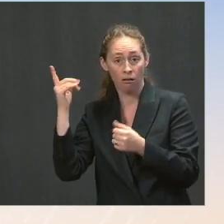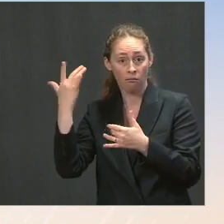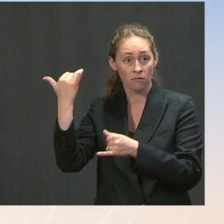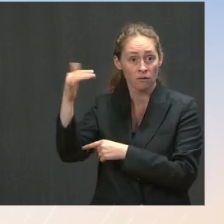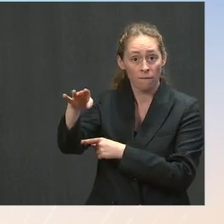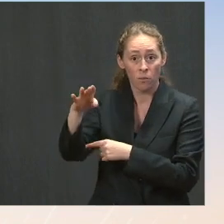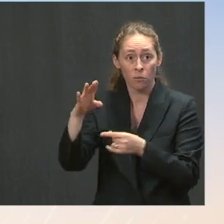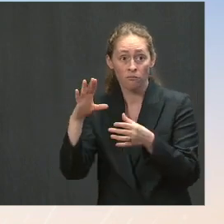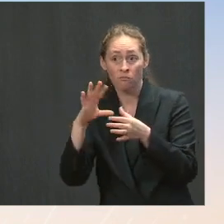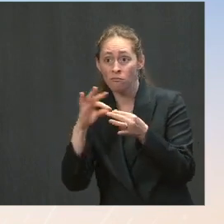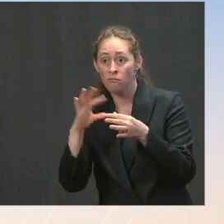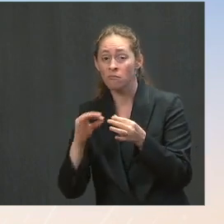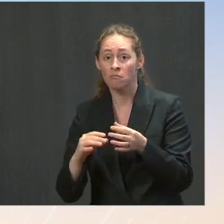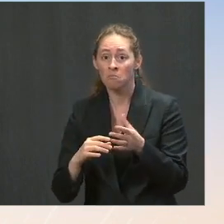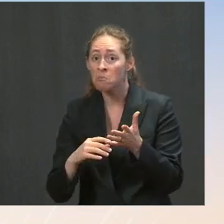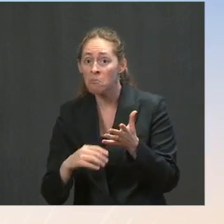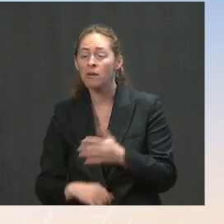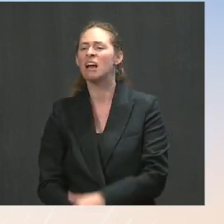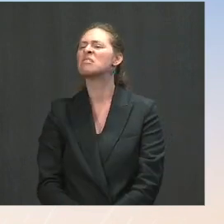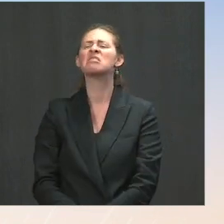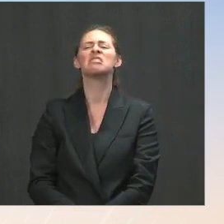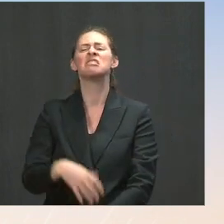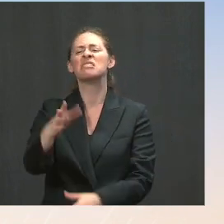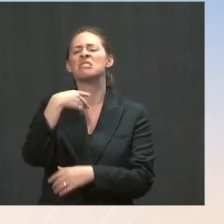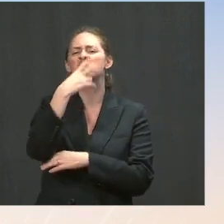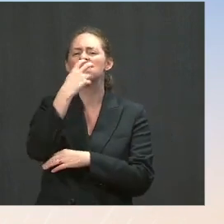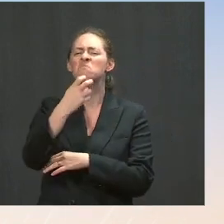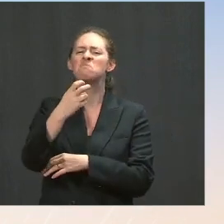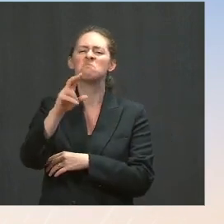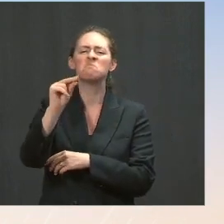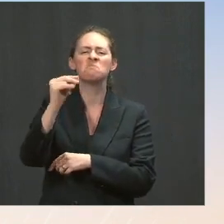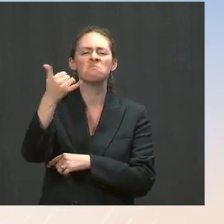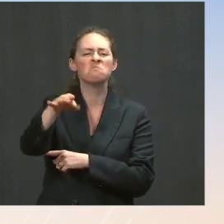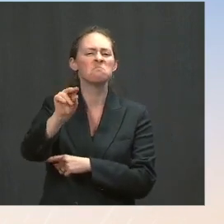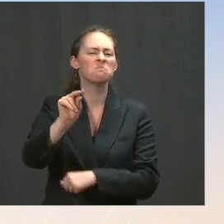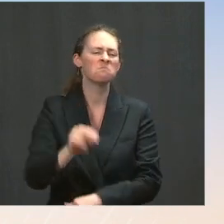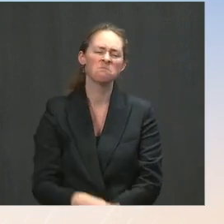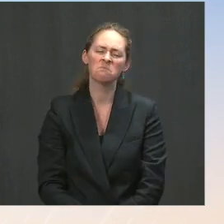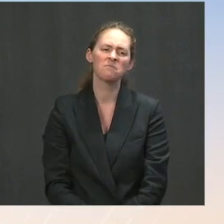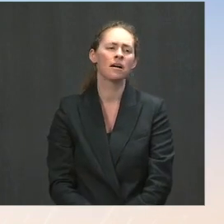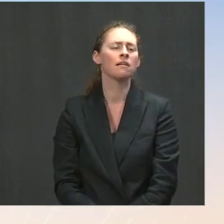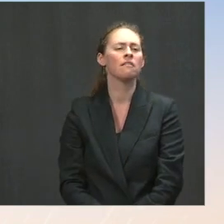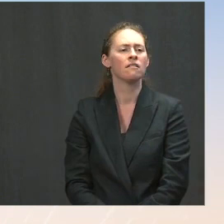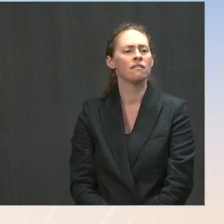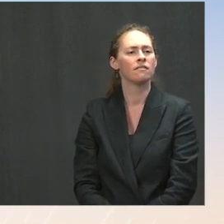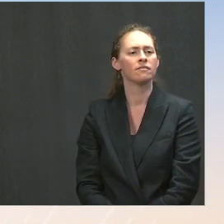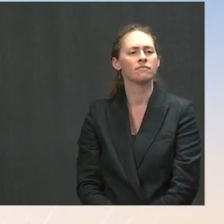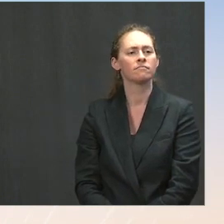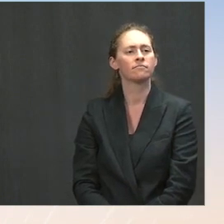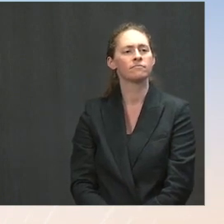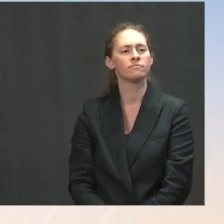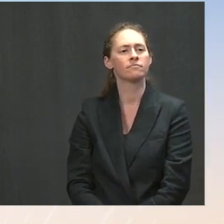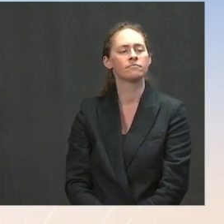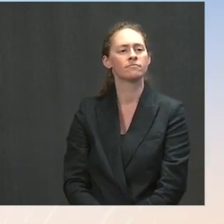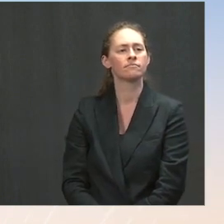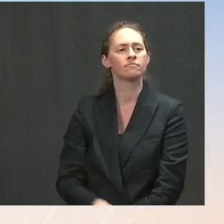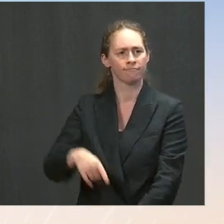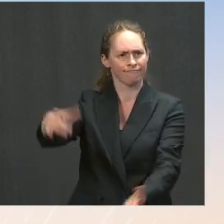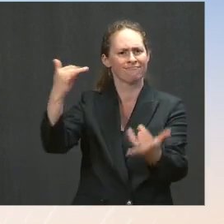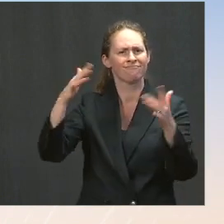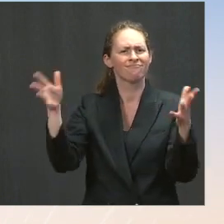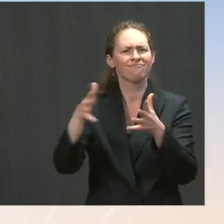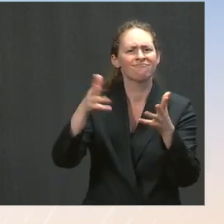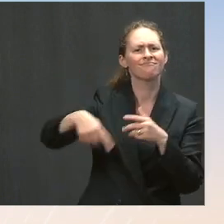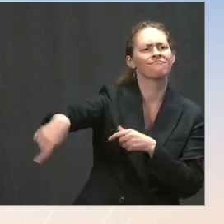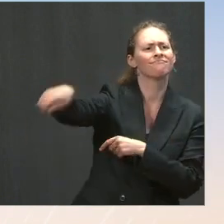one on vaccines before you move on. You had just said that the message for unvaccinated Americans has always been to wear a mask. But how concerned is the